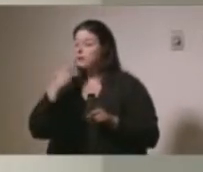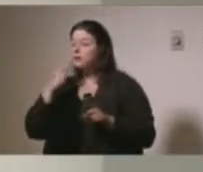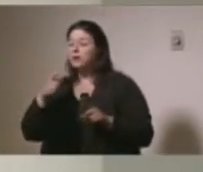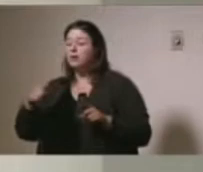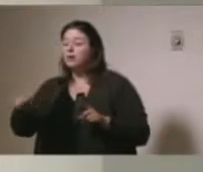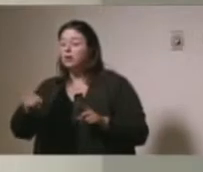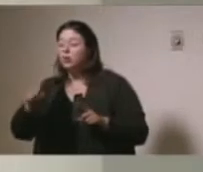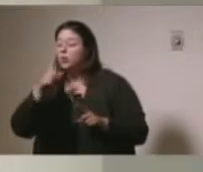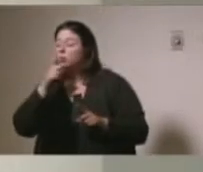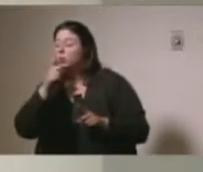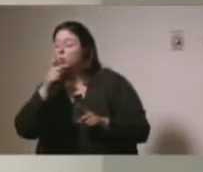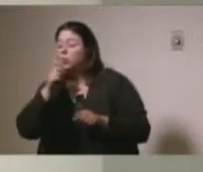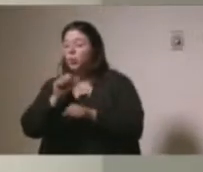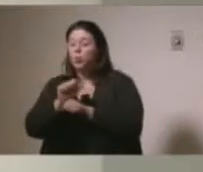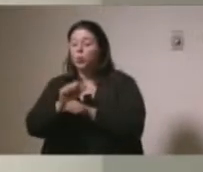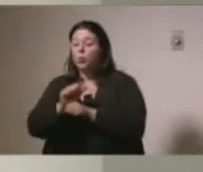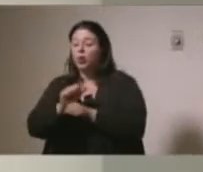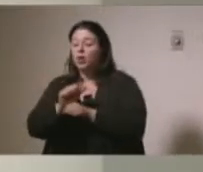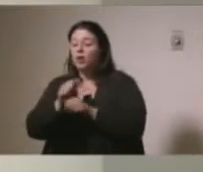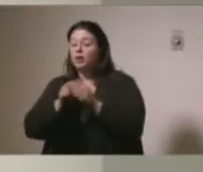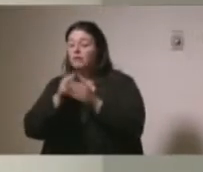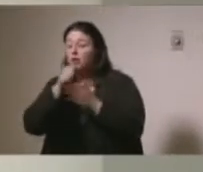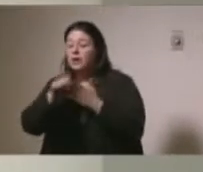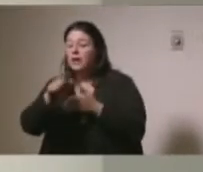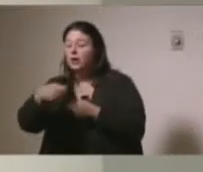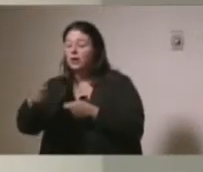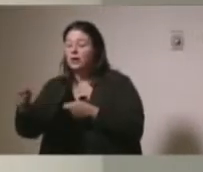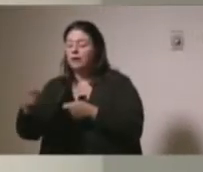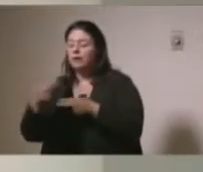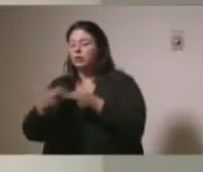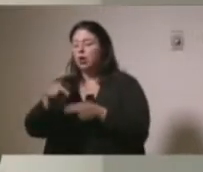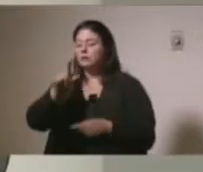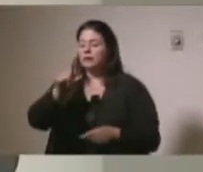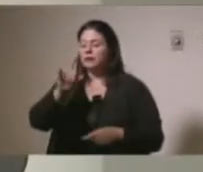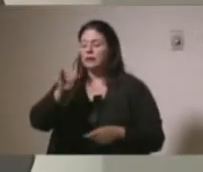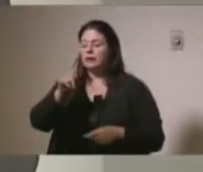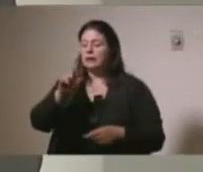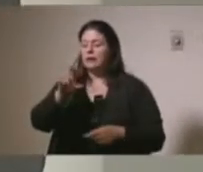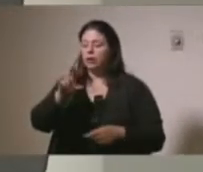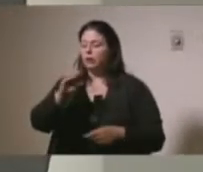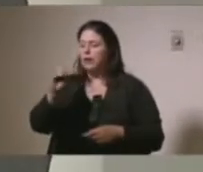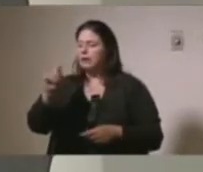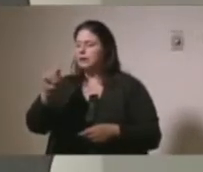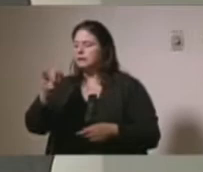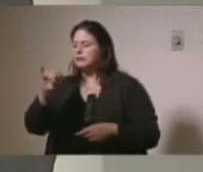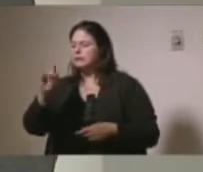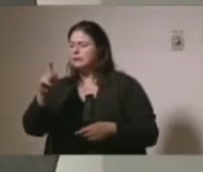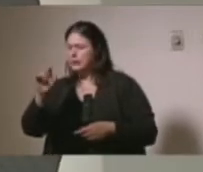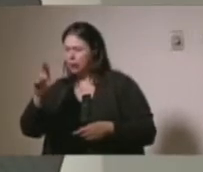ticker. Do you know what I mean by that? Okay, let's say,